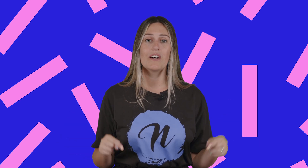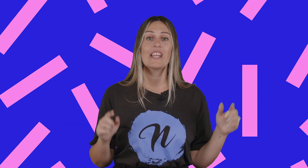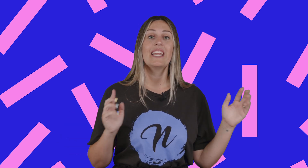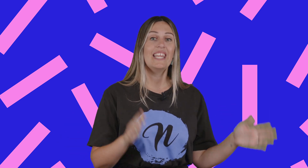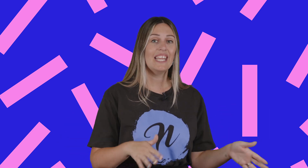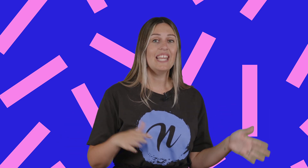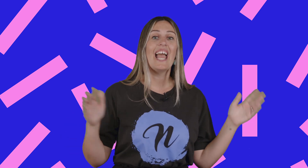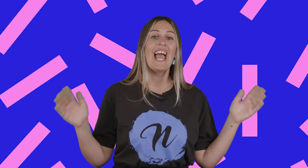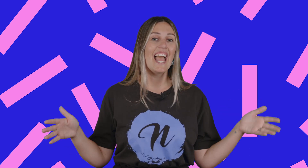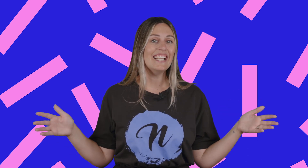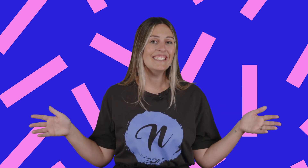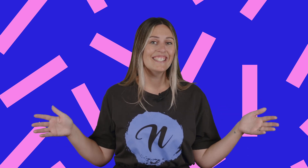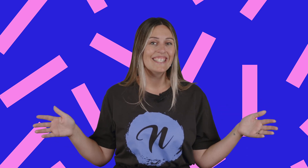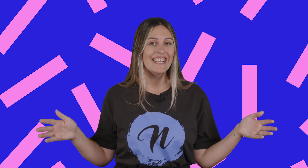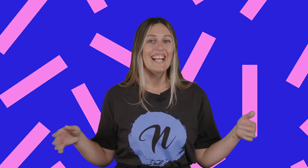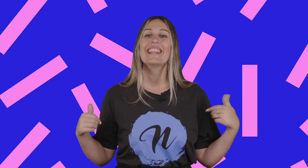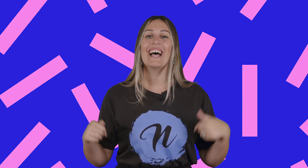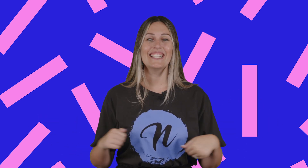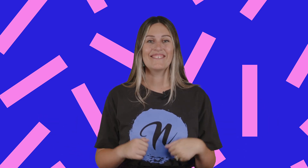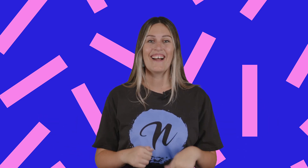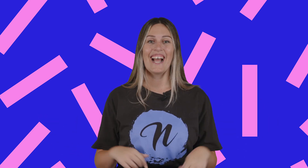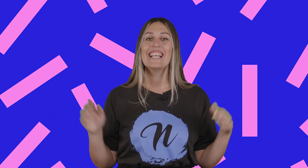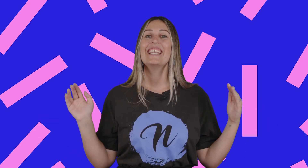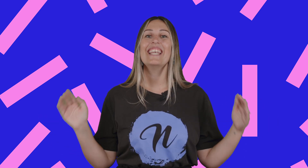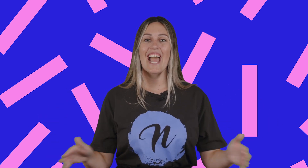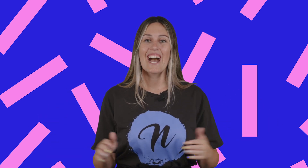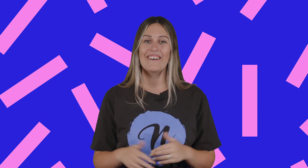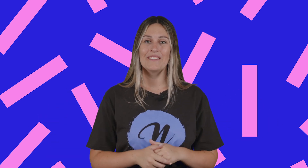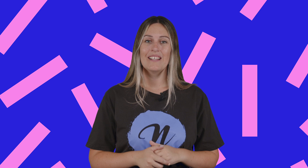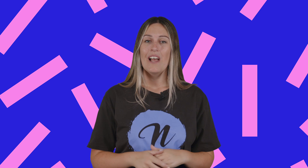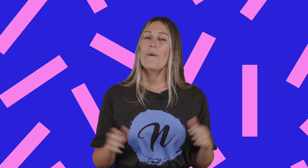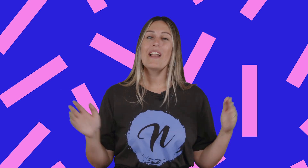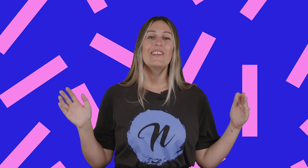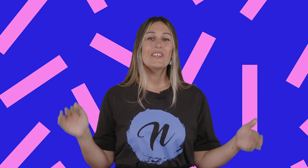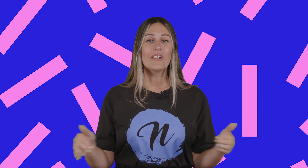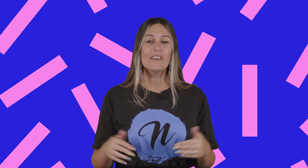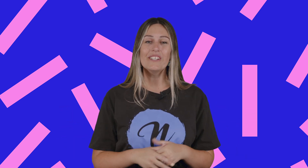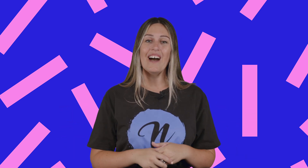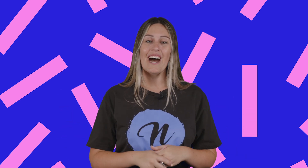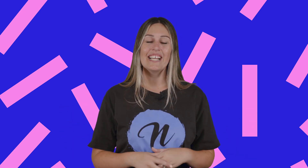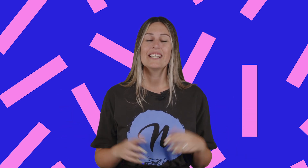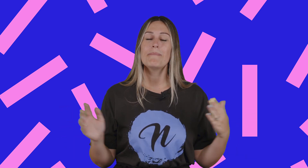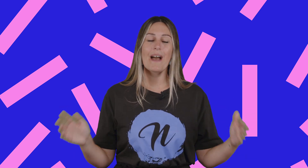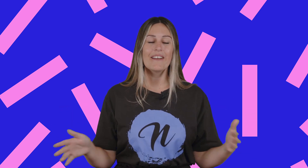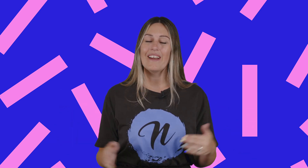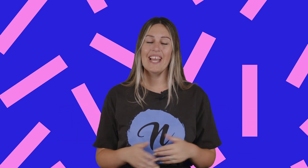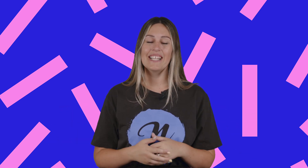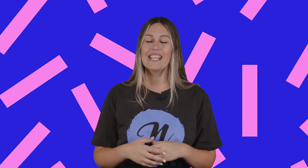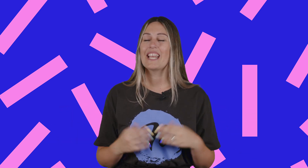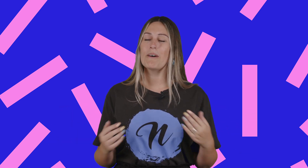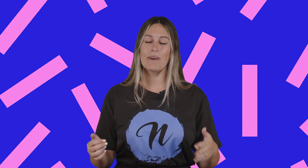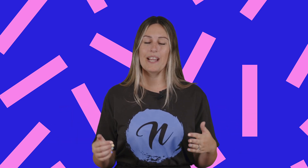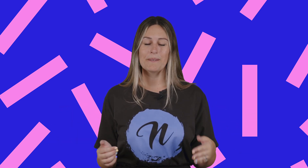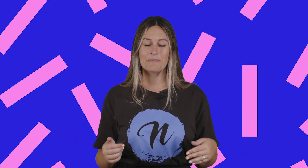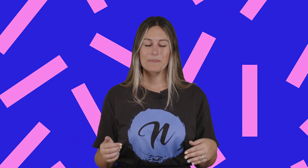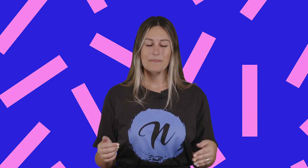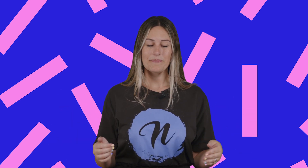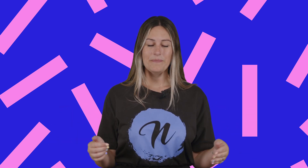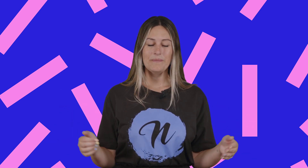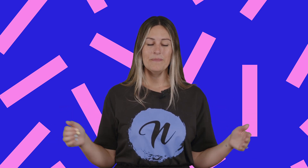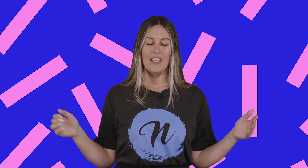following God here and, that's right, now. Why don't you close your eyes, bow your heads, and I'll